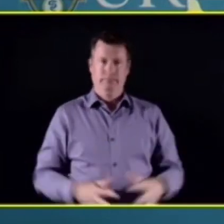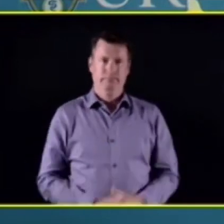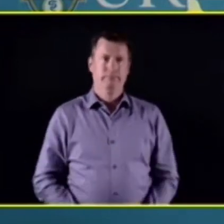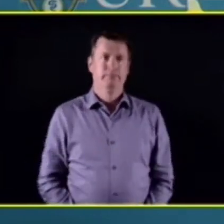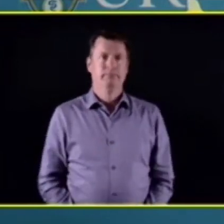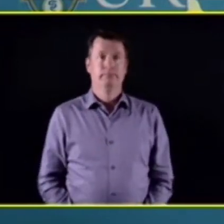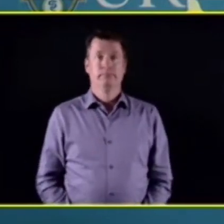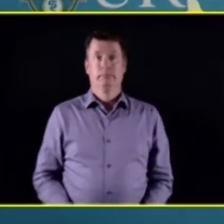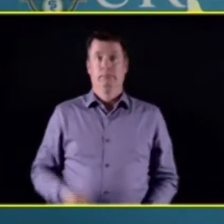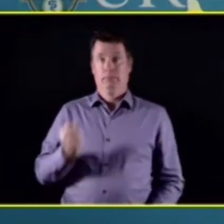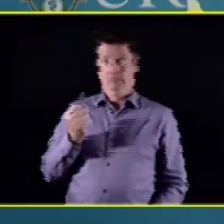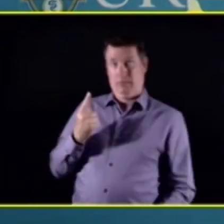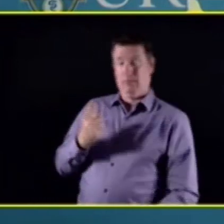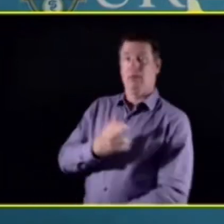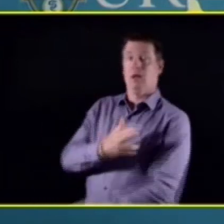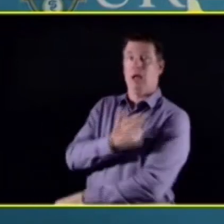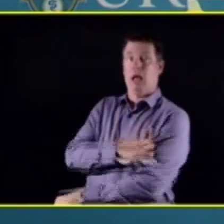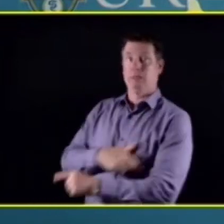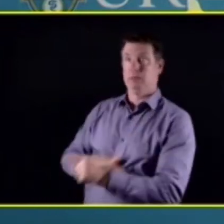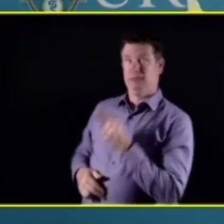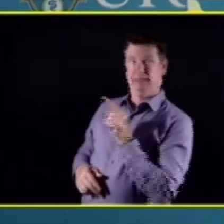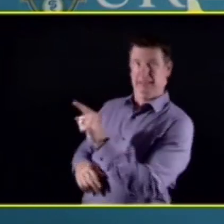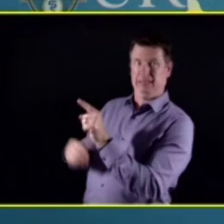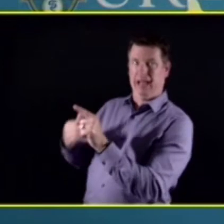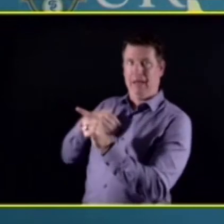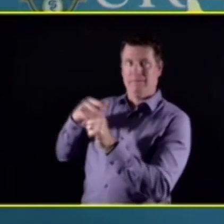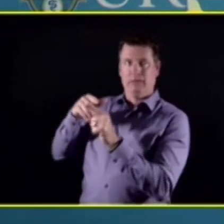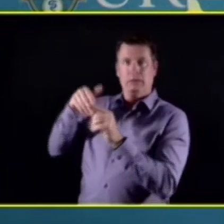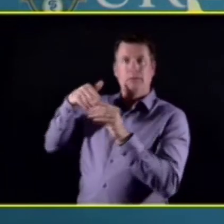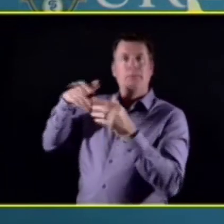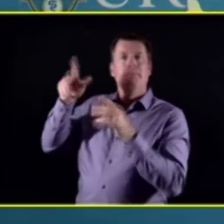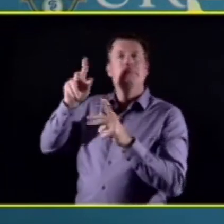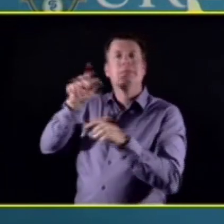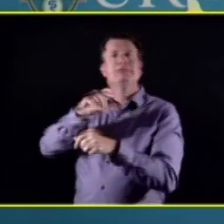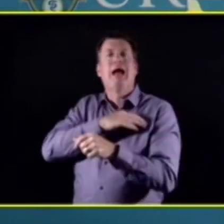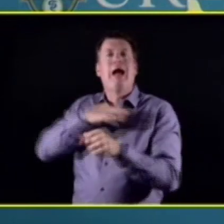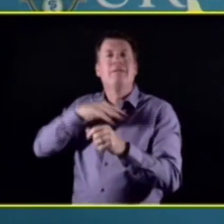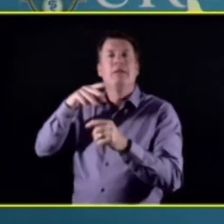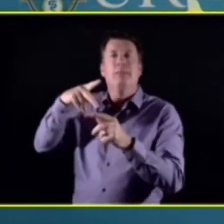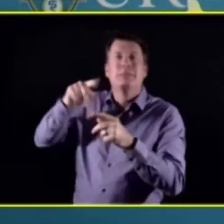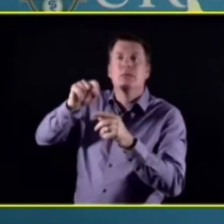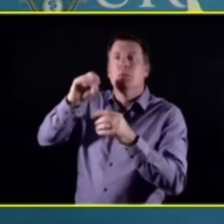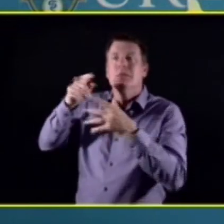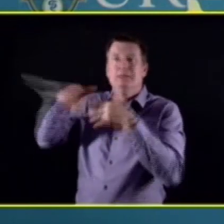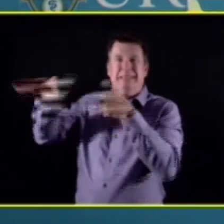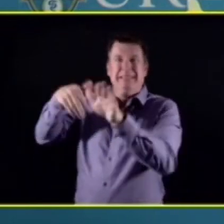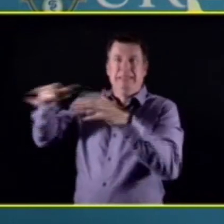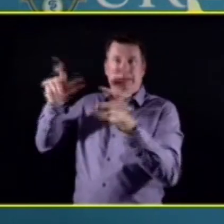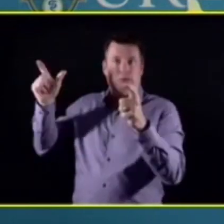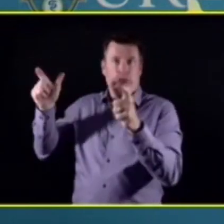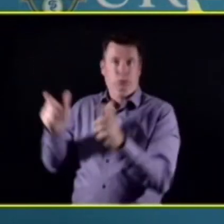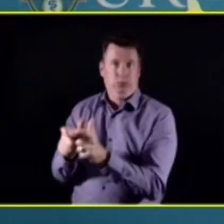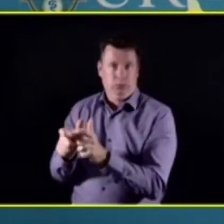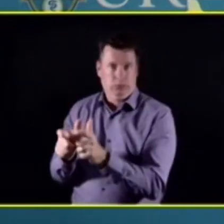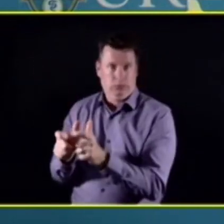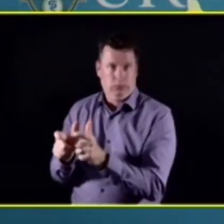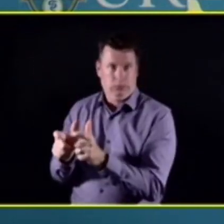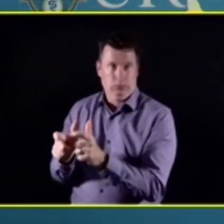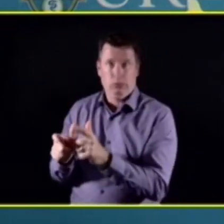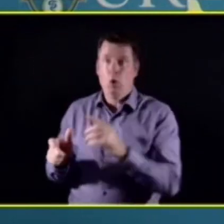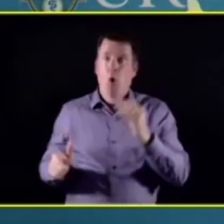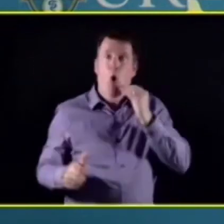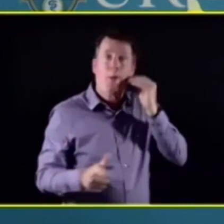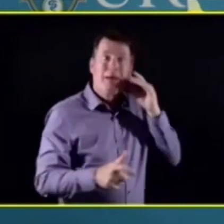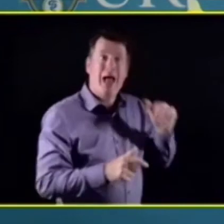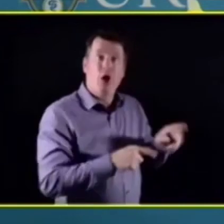potential surge of COVID. And so all of the patients that UR Medicine Home Care would normally take who had surgery or were in the